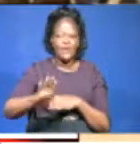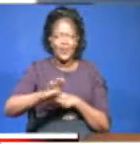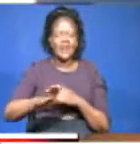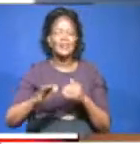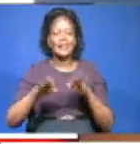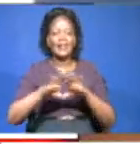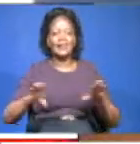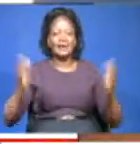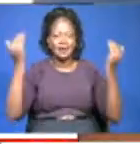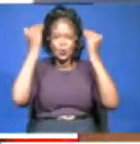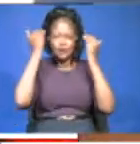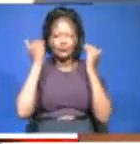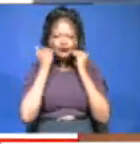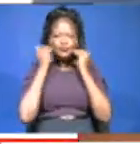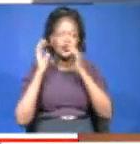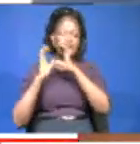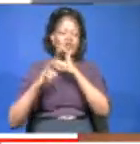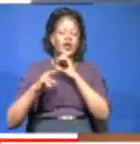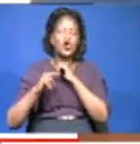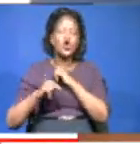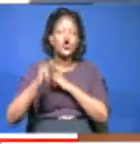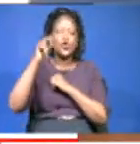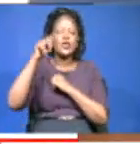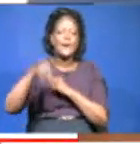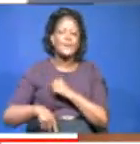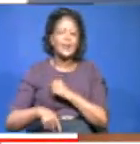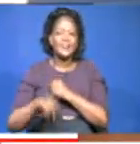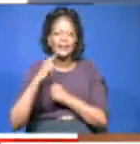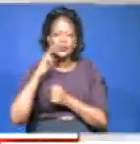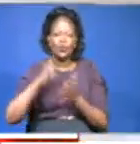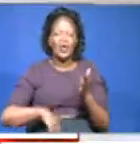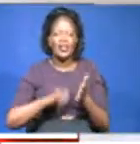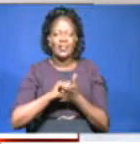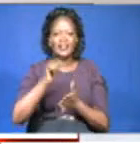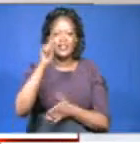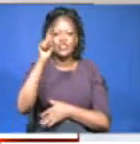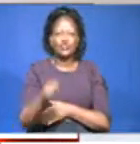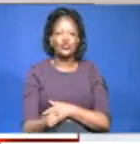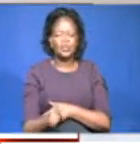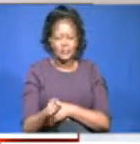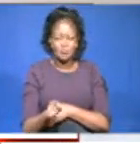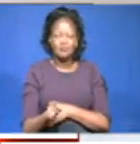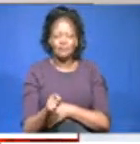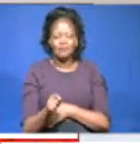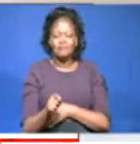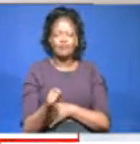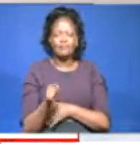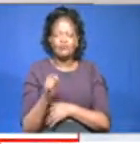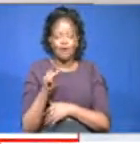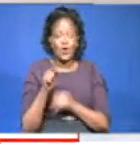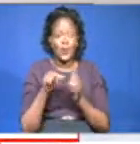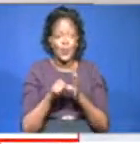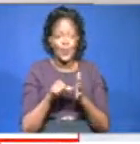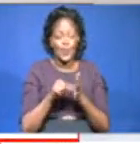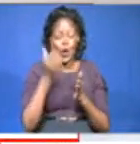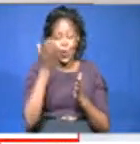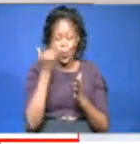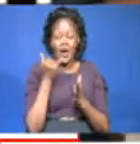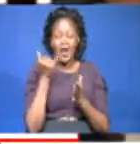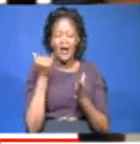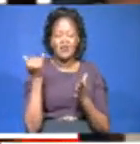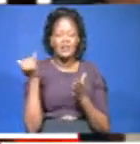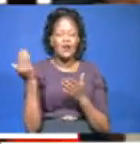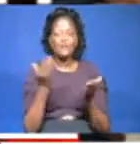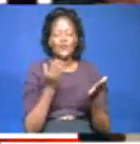Court, Kilifi North MP Owen Baya accused the judiciary and lawyers in Malindi of being behind the injustices